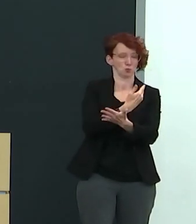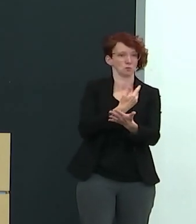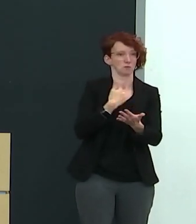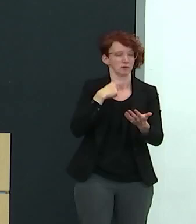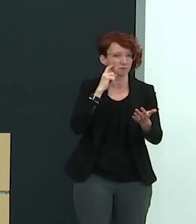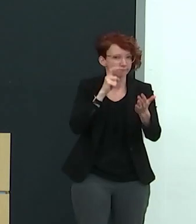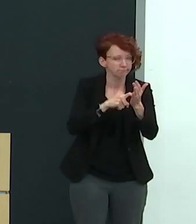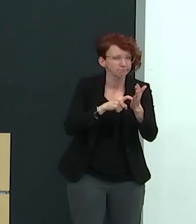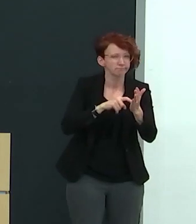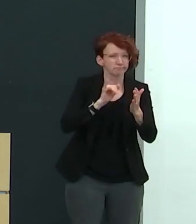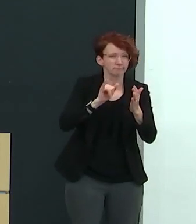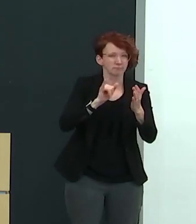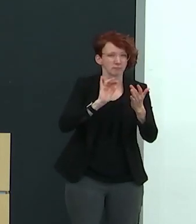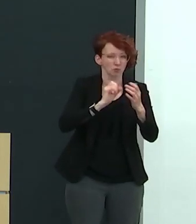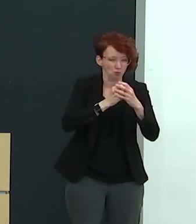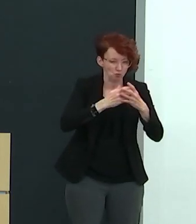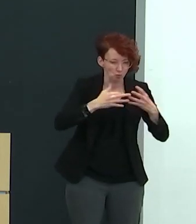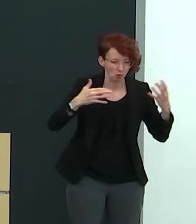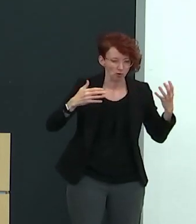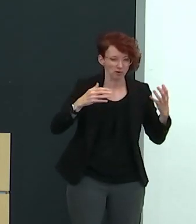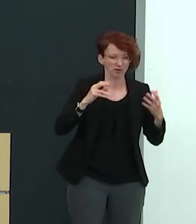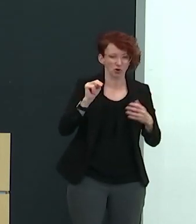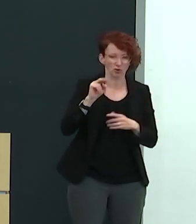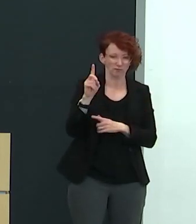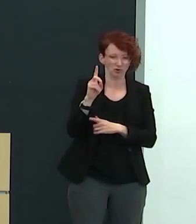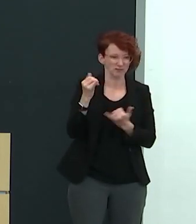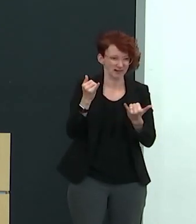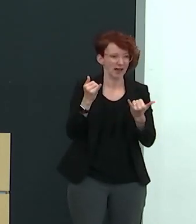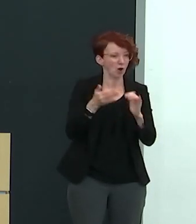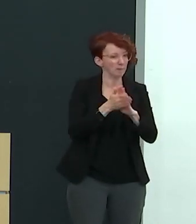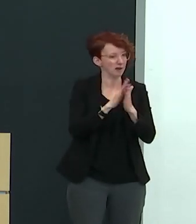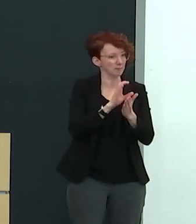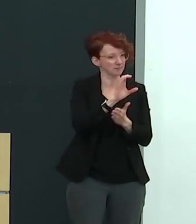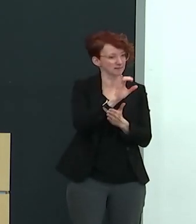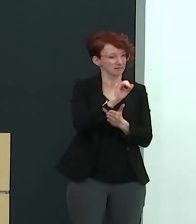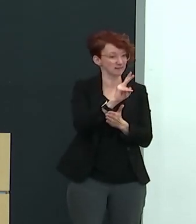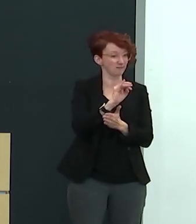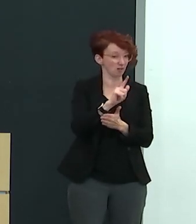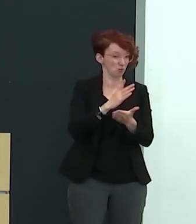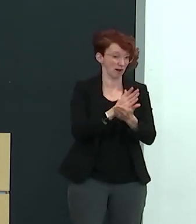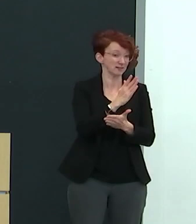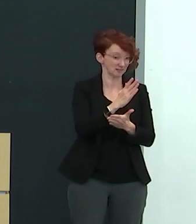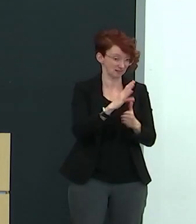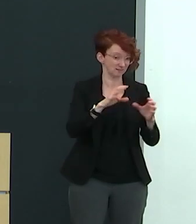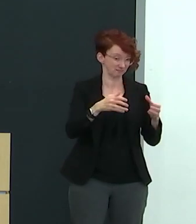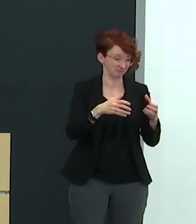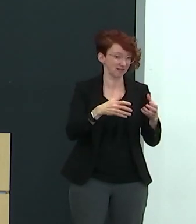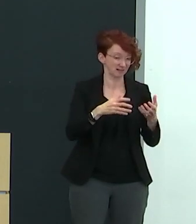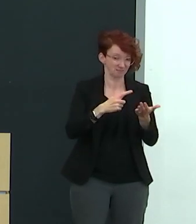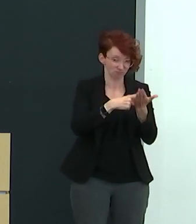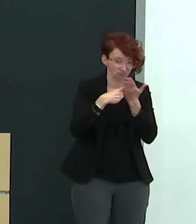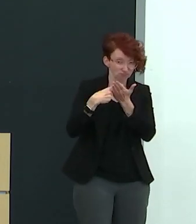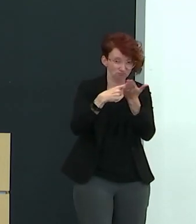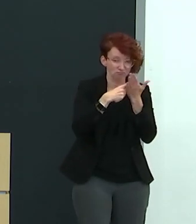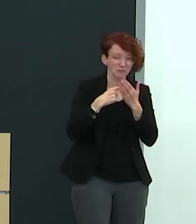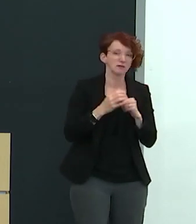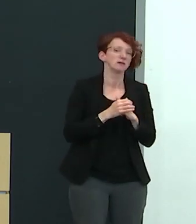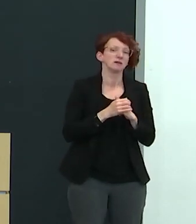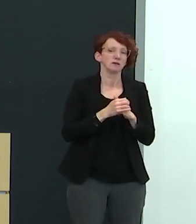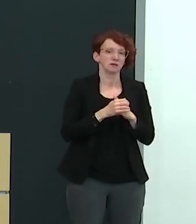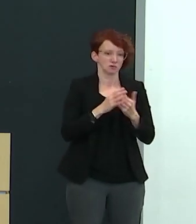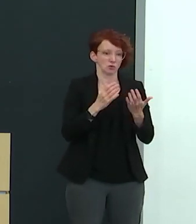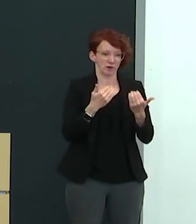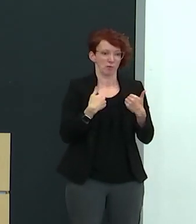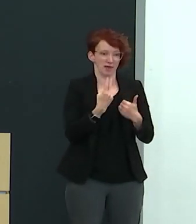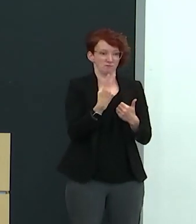the neurodiversity as a civil rights movement, making it a prime battleground for these two opposing